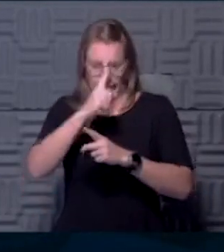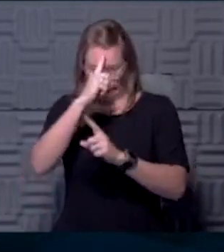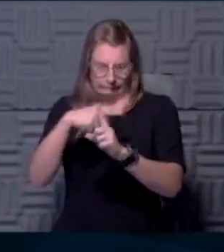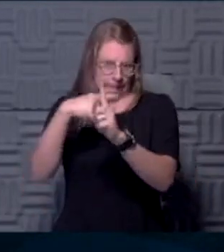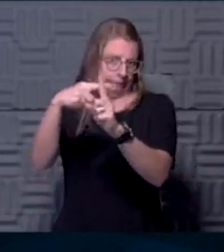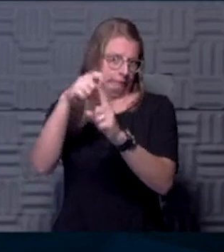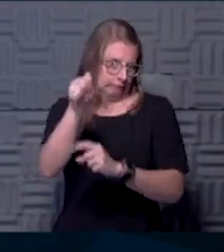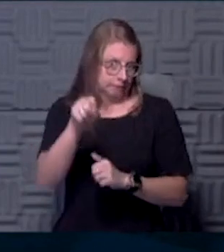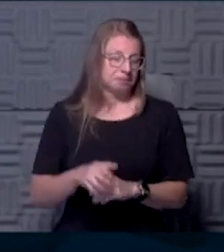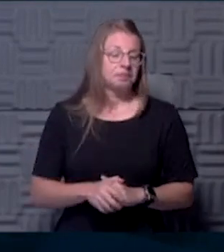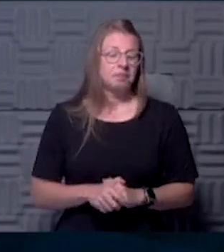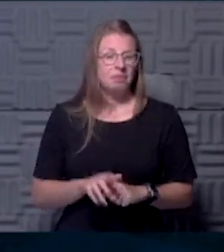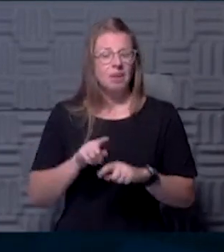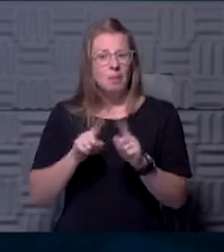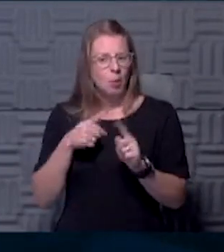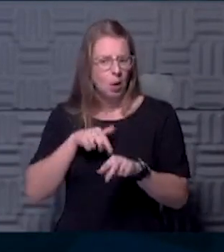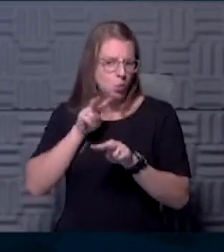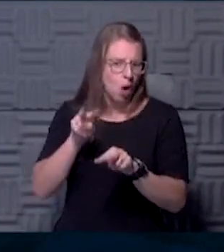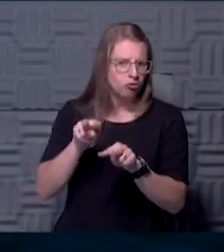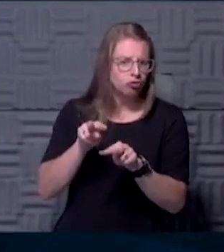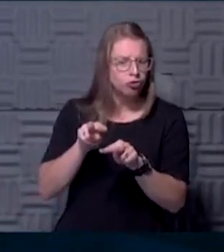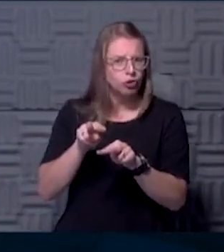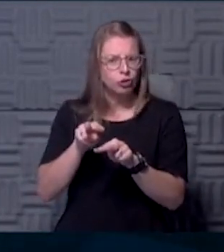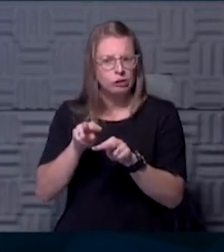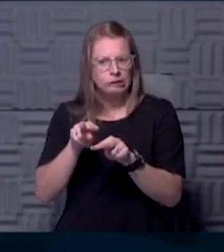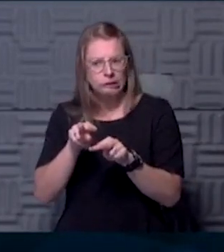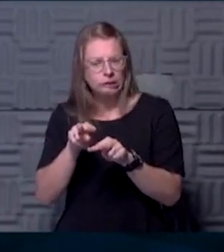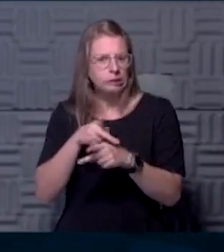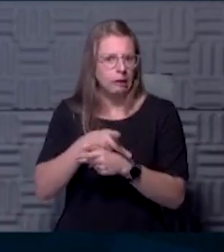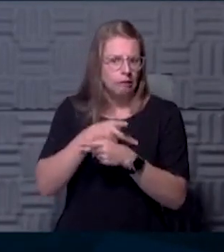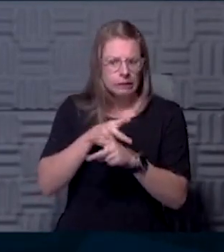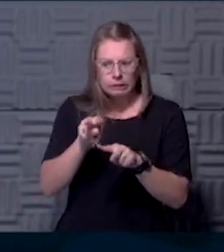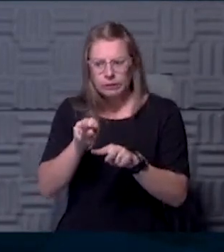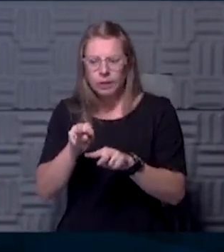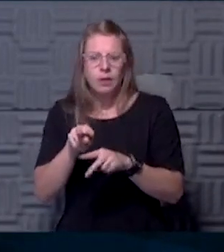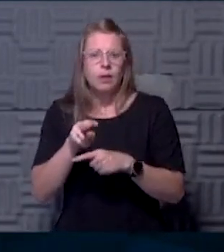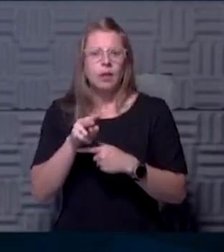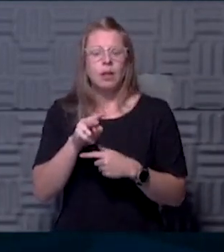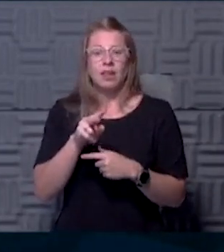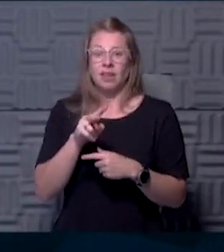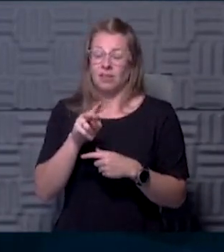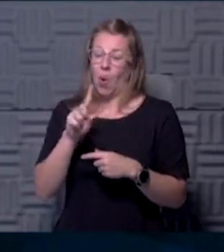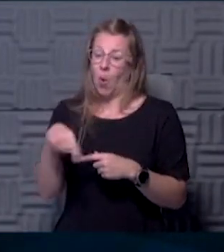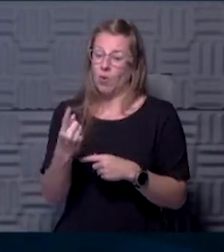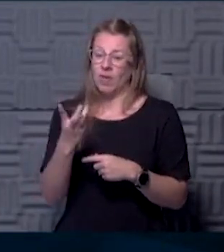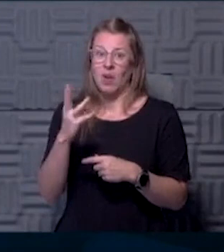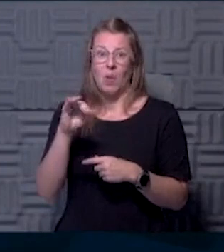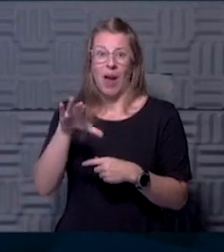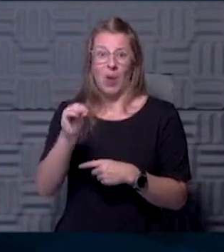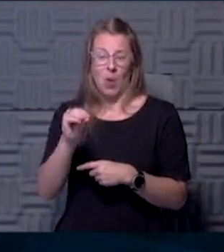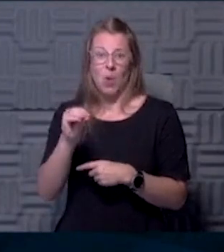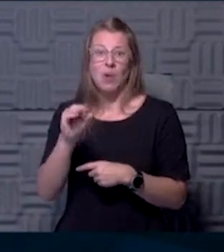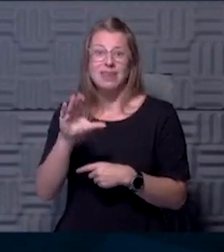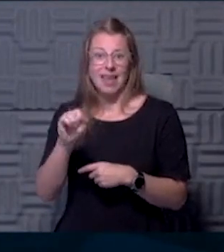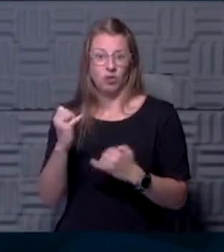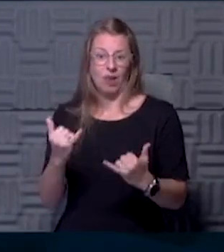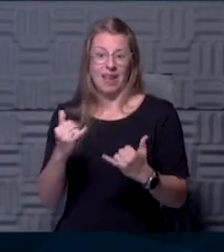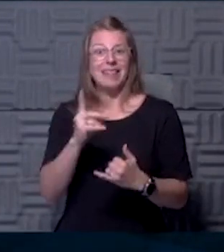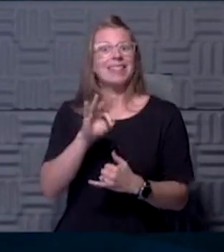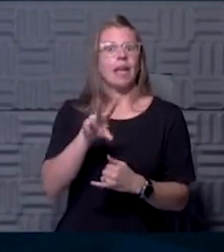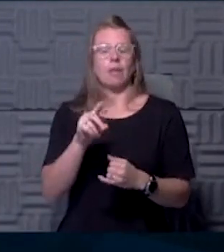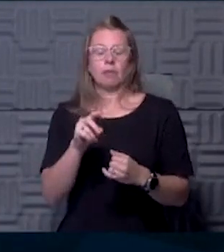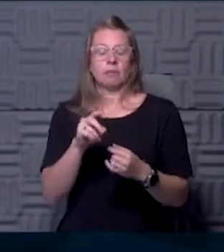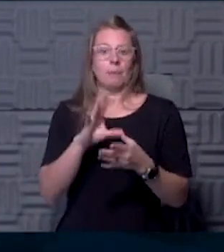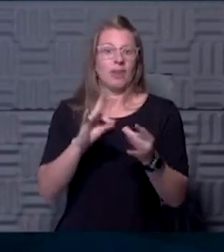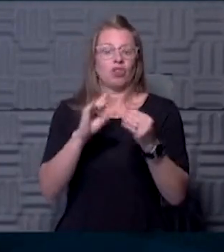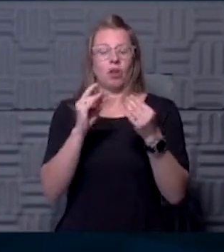but we're watching this very, very carefully here. And of course, this is only Wyandotte cases now. And so David was mentioning all of